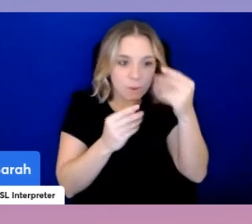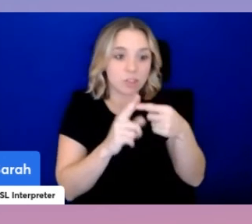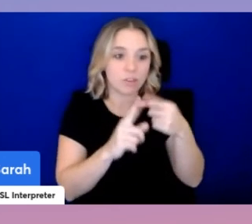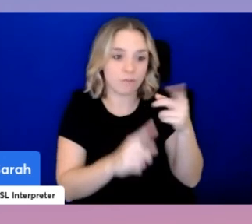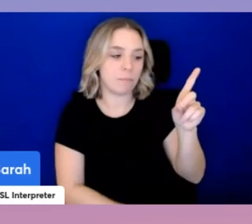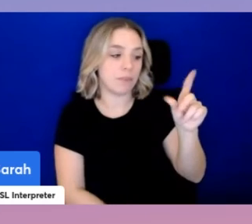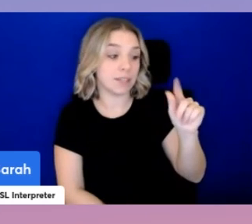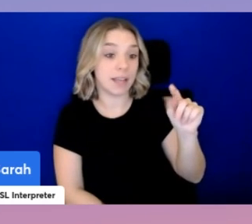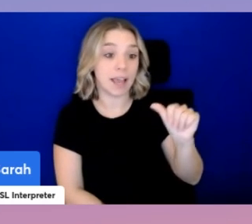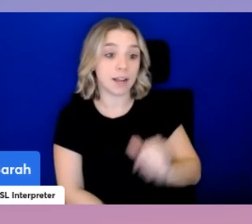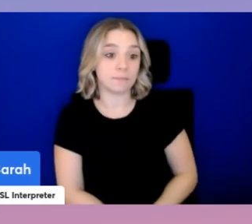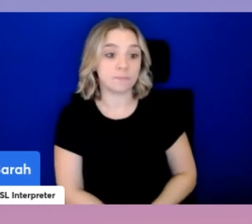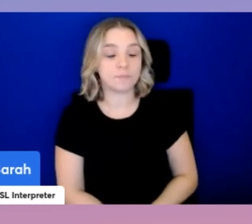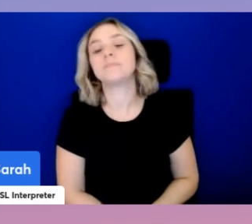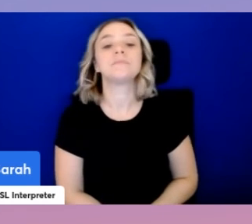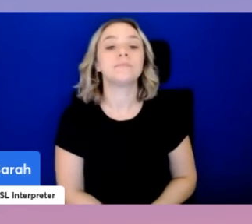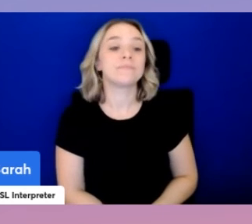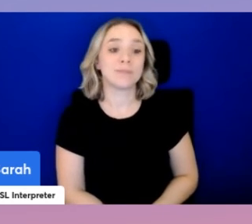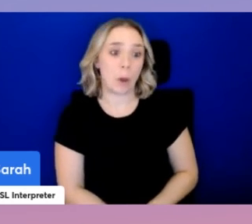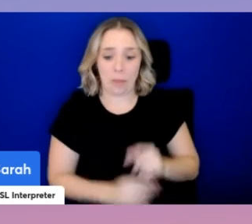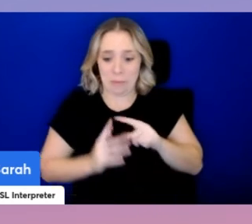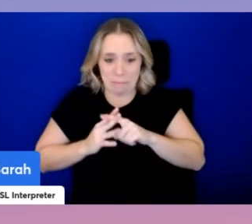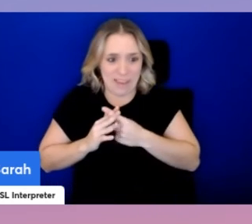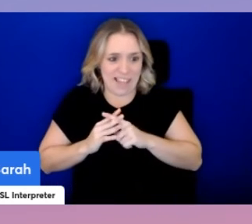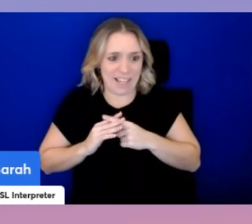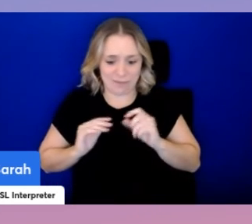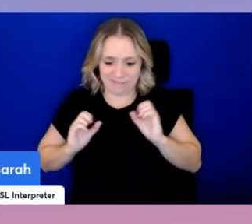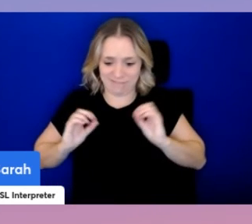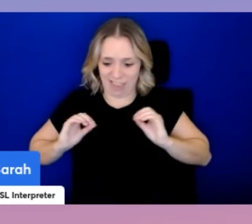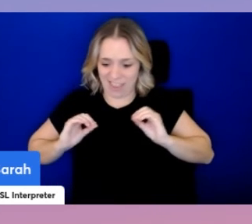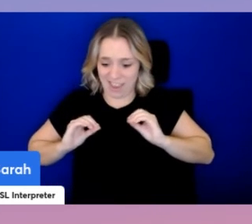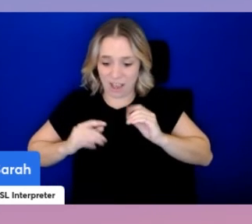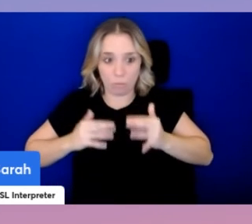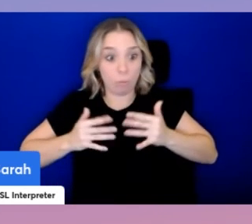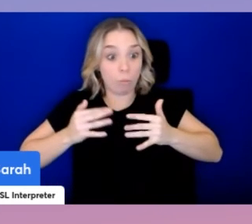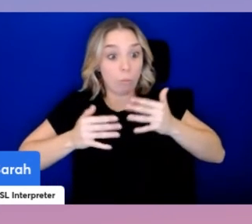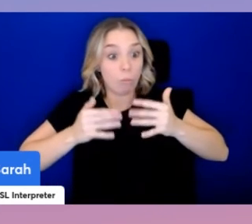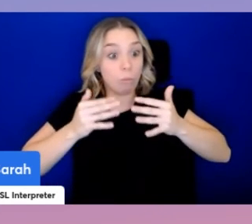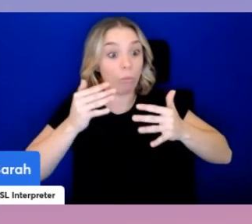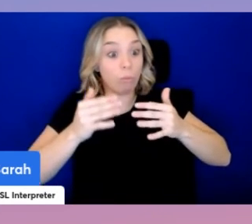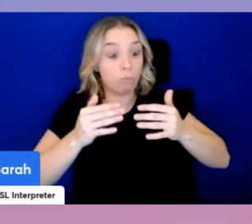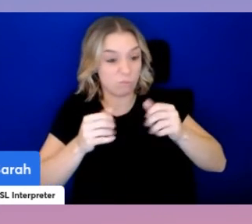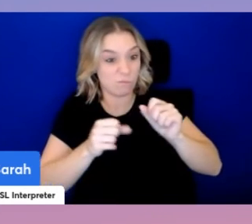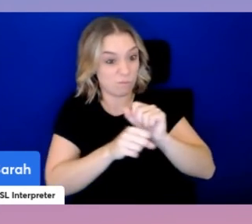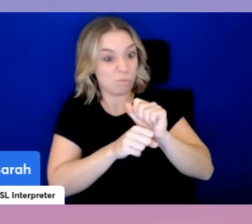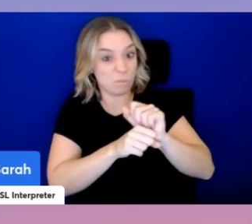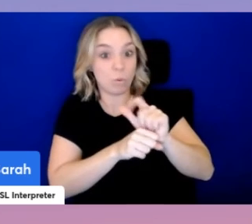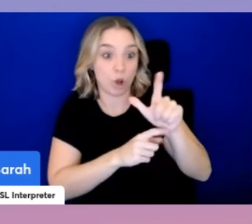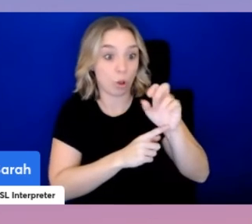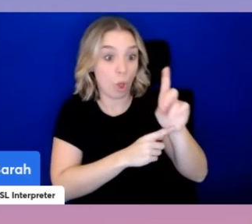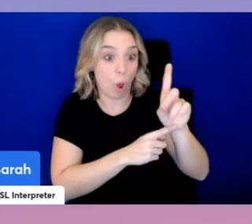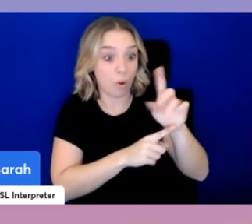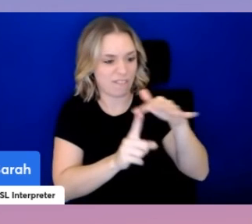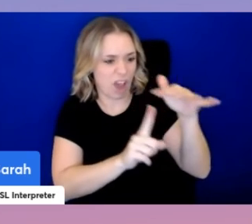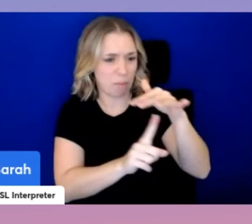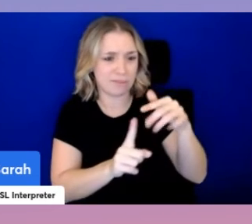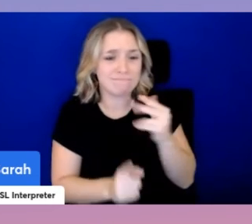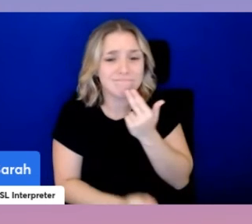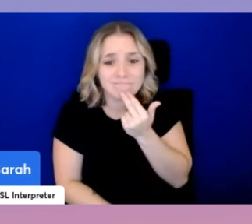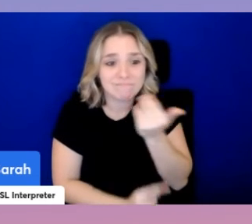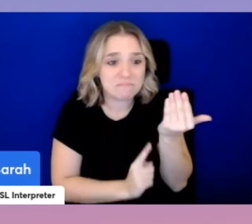So we went from pretty much nothing to a workable environment in like between 15 to 25